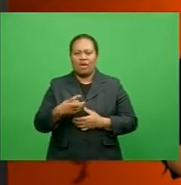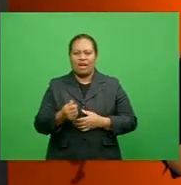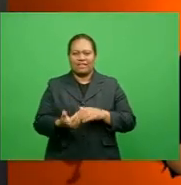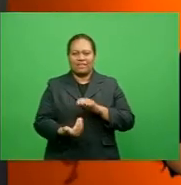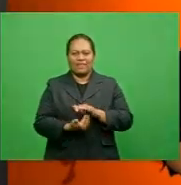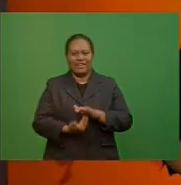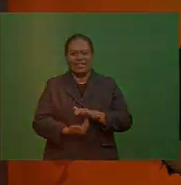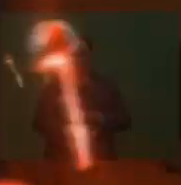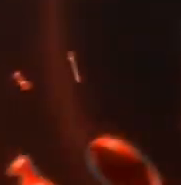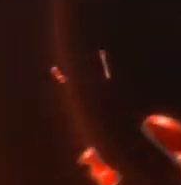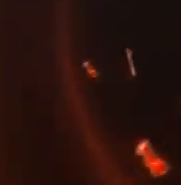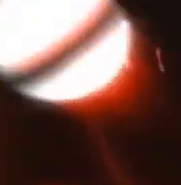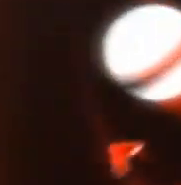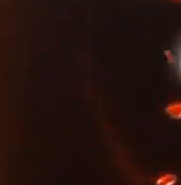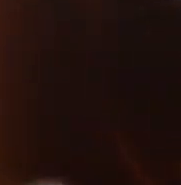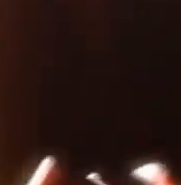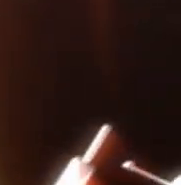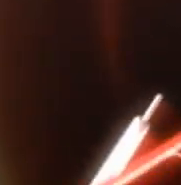break.